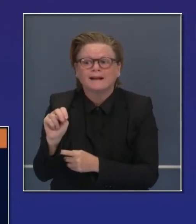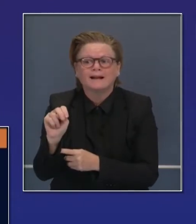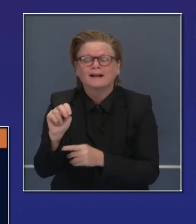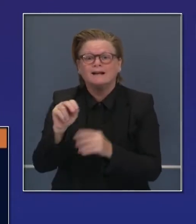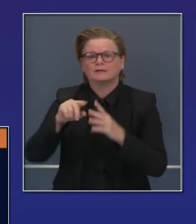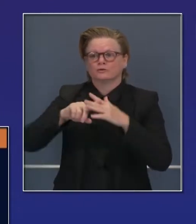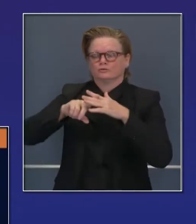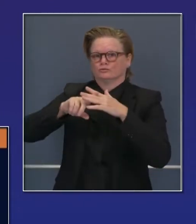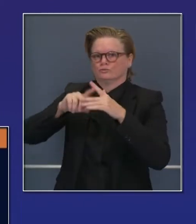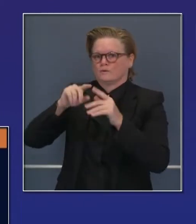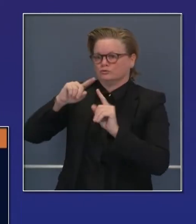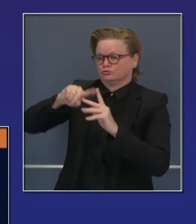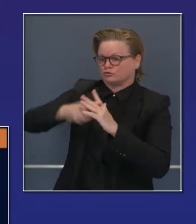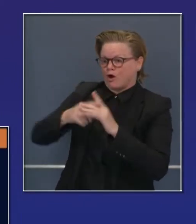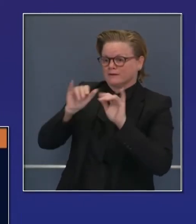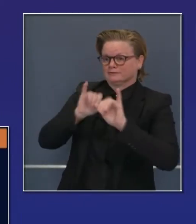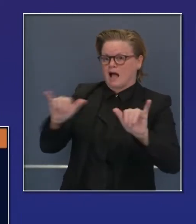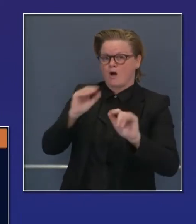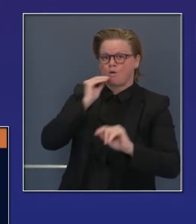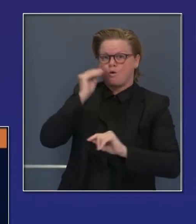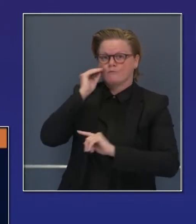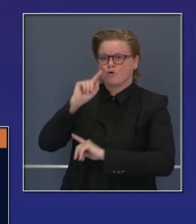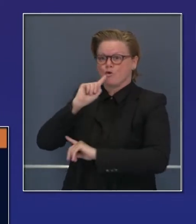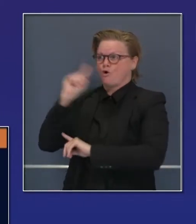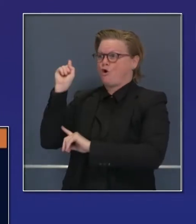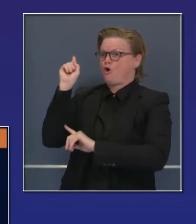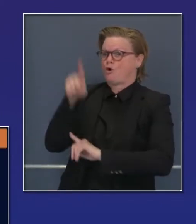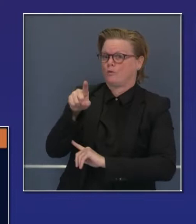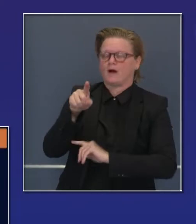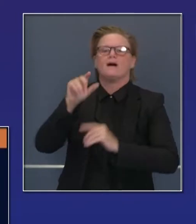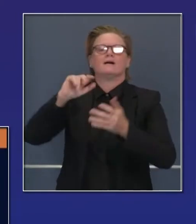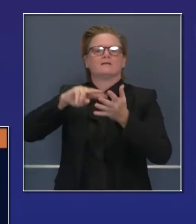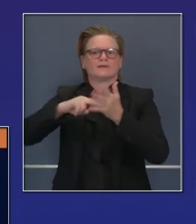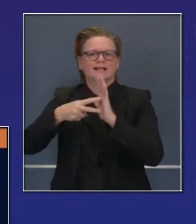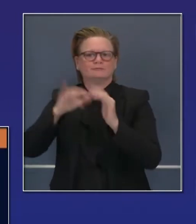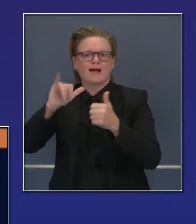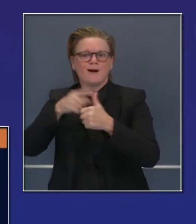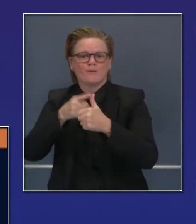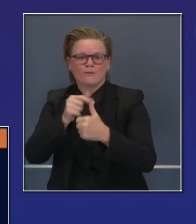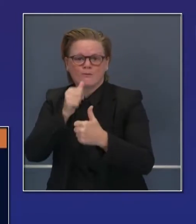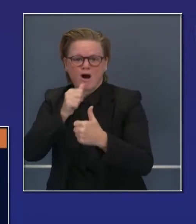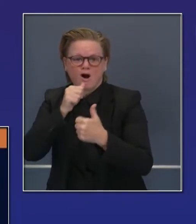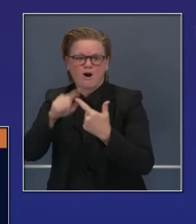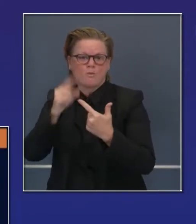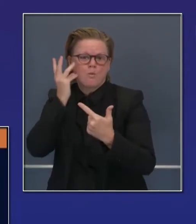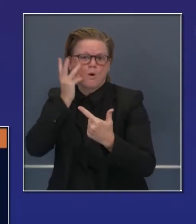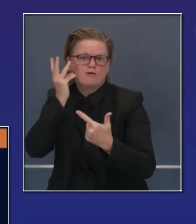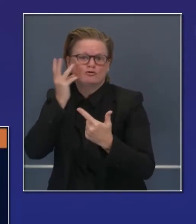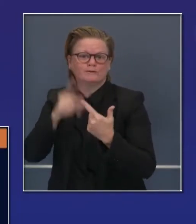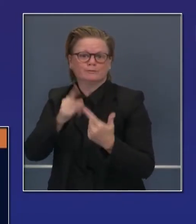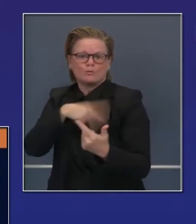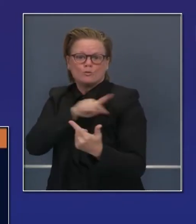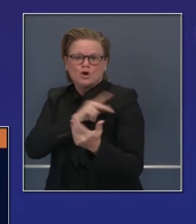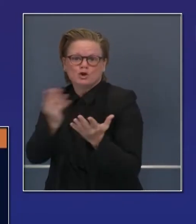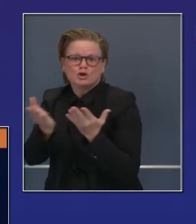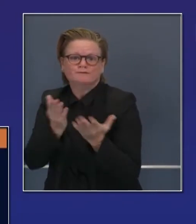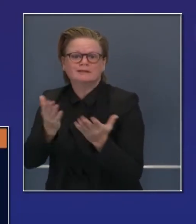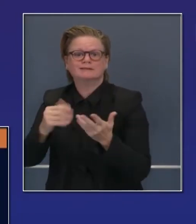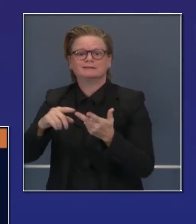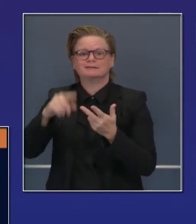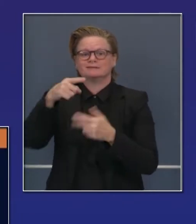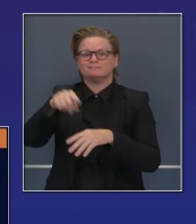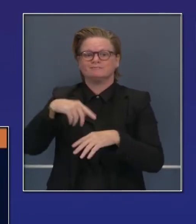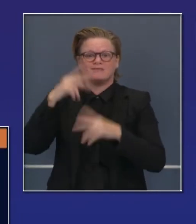stay-at-home category, the bars, wineries, personal services, hair salons, and the like will be temporarily